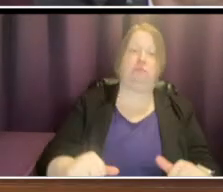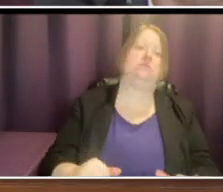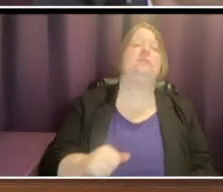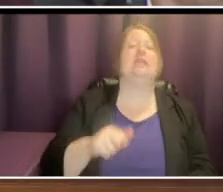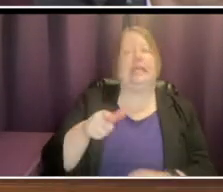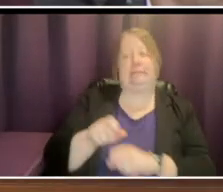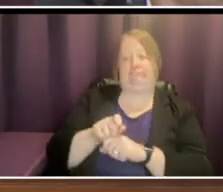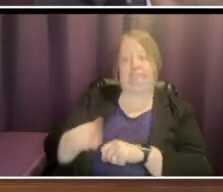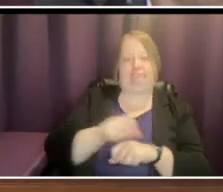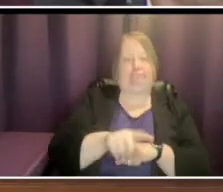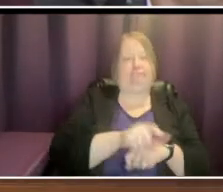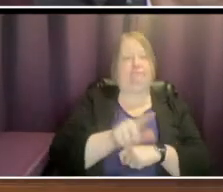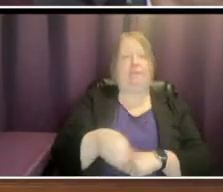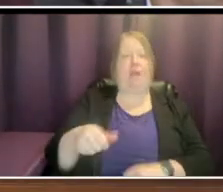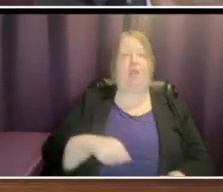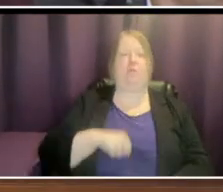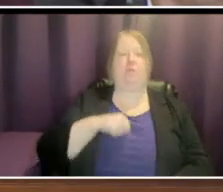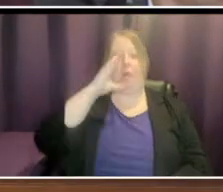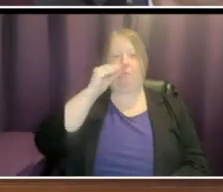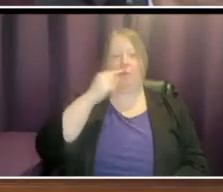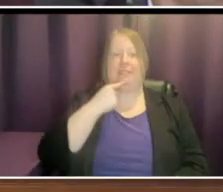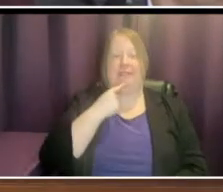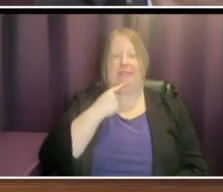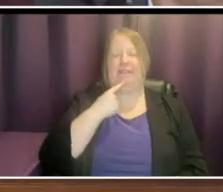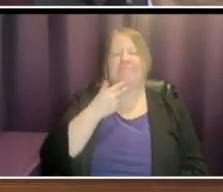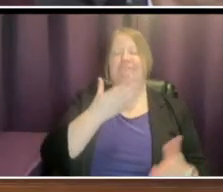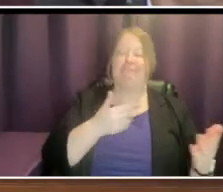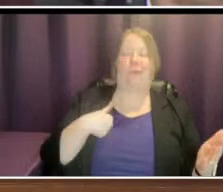Boys claiming, "We did that."